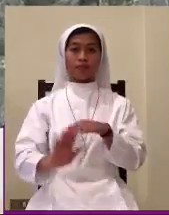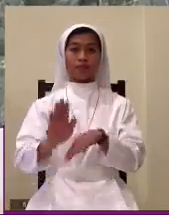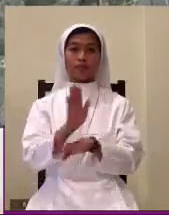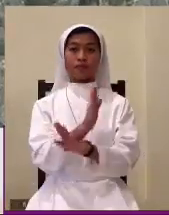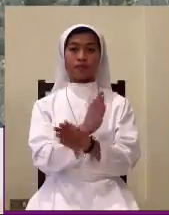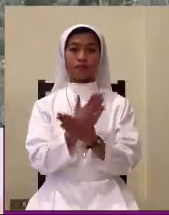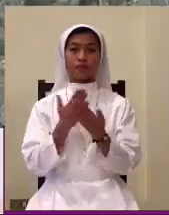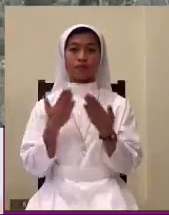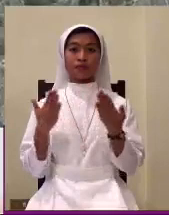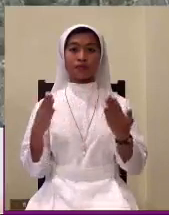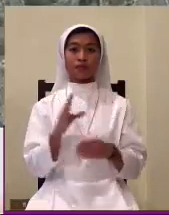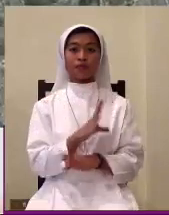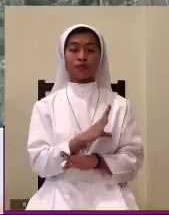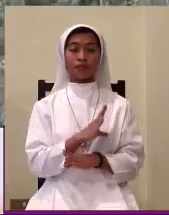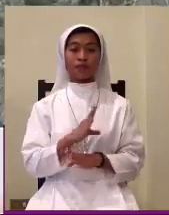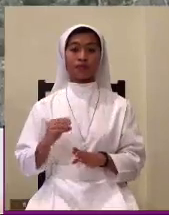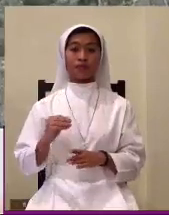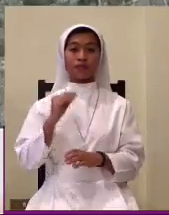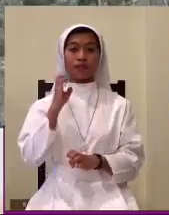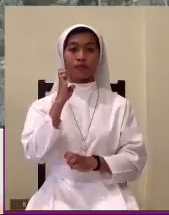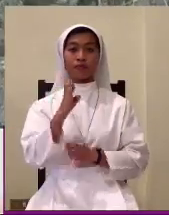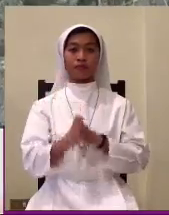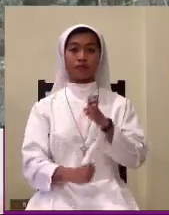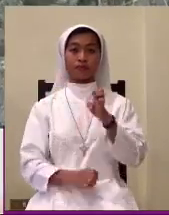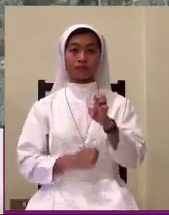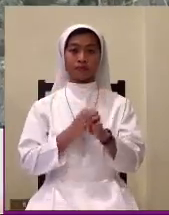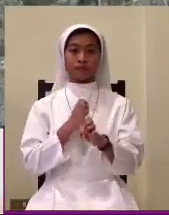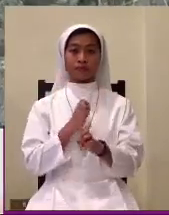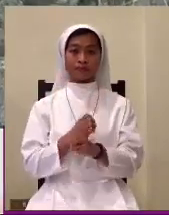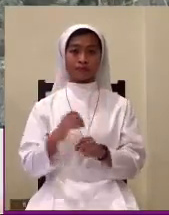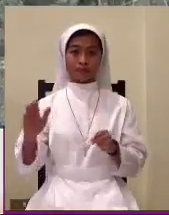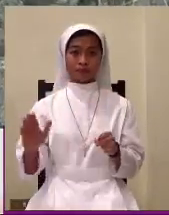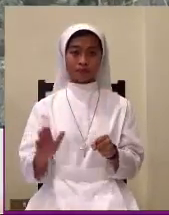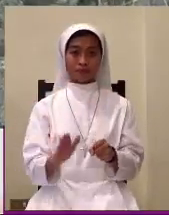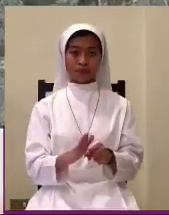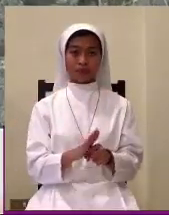Ang langit na sinaga,